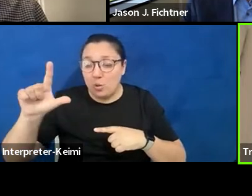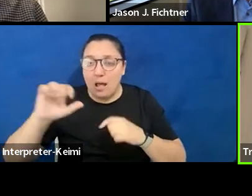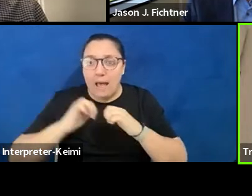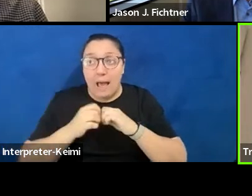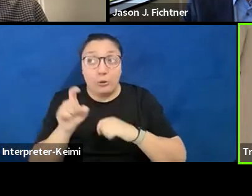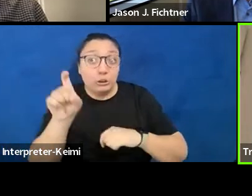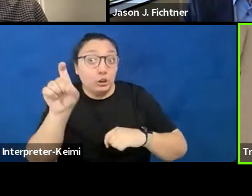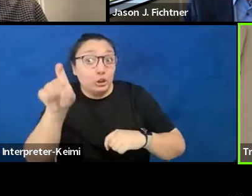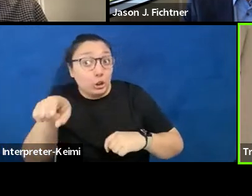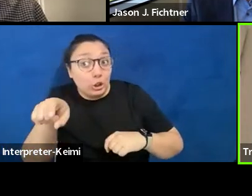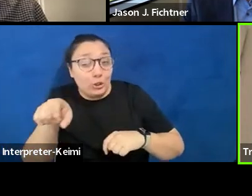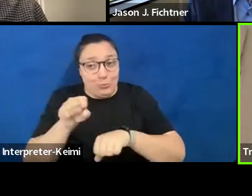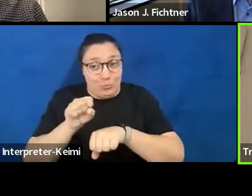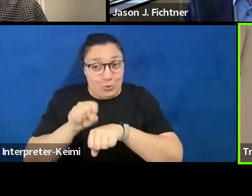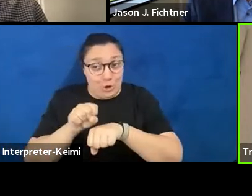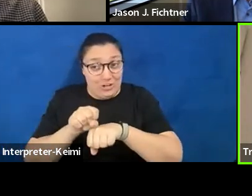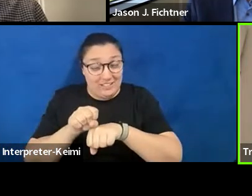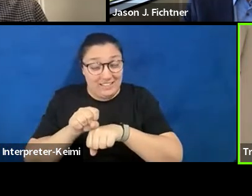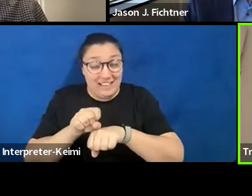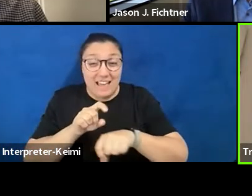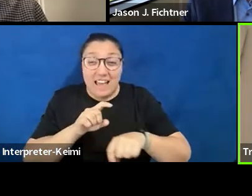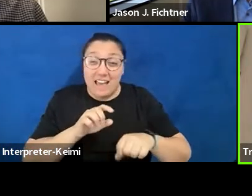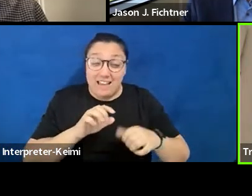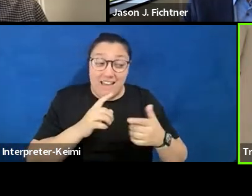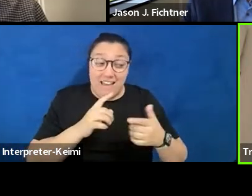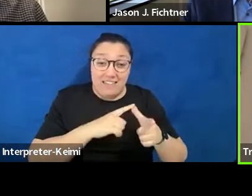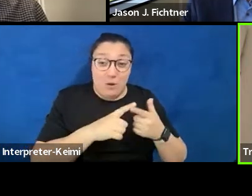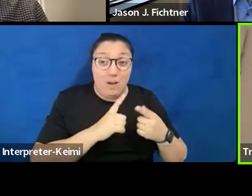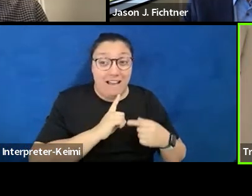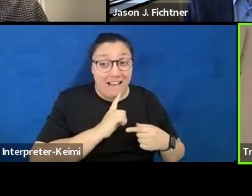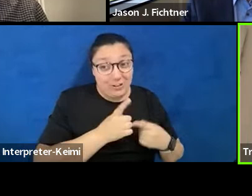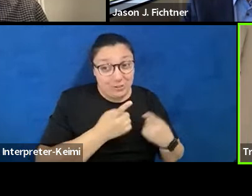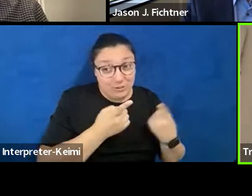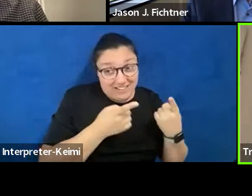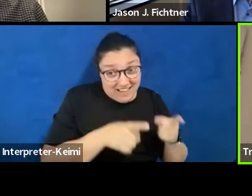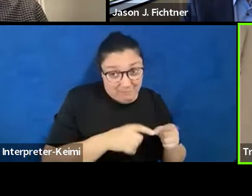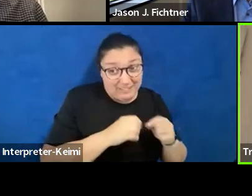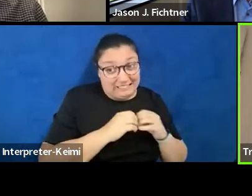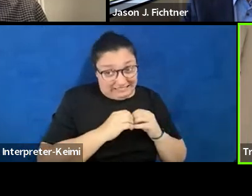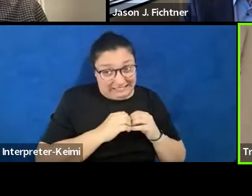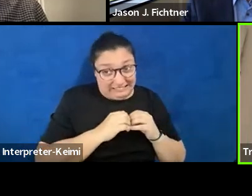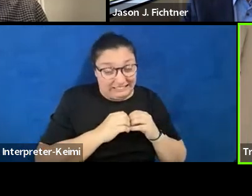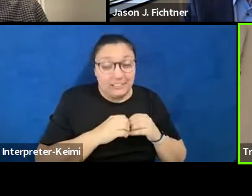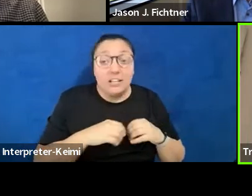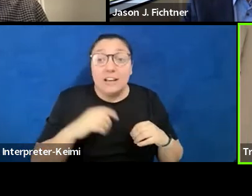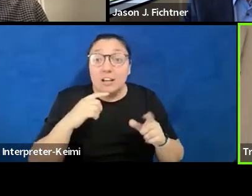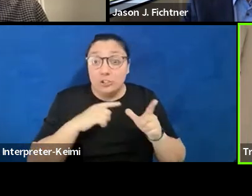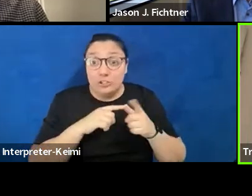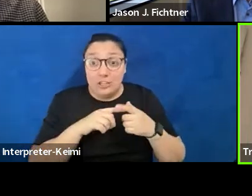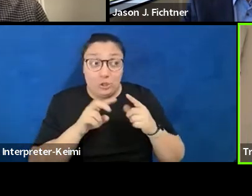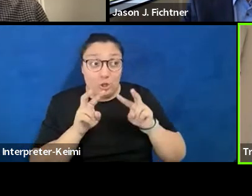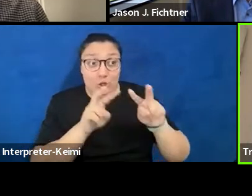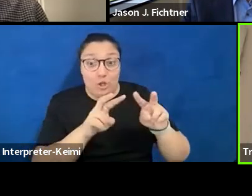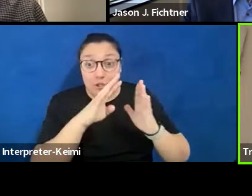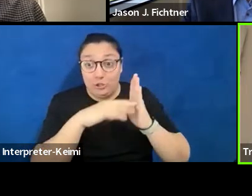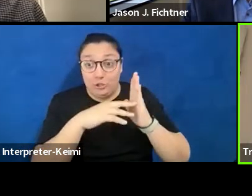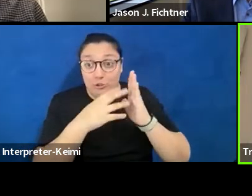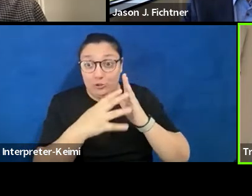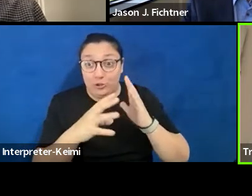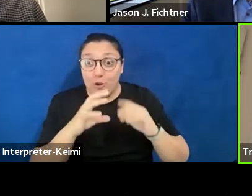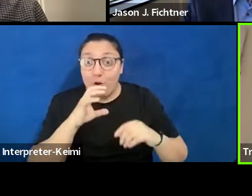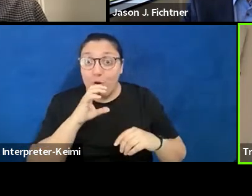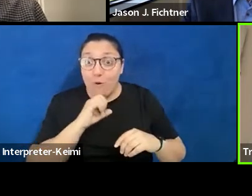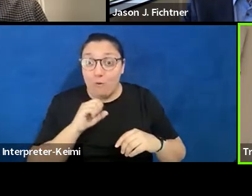has actually happened. And we look at, I think, you know, looking at those charts, people talking about, you know, the over 45